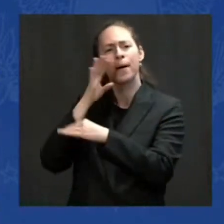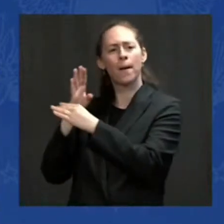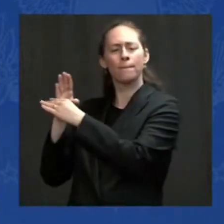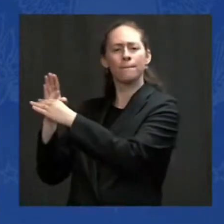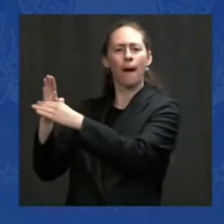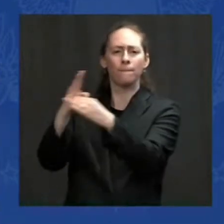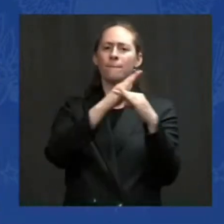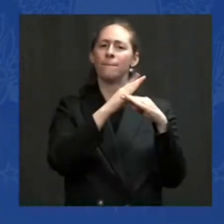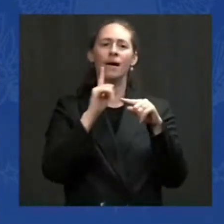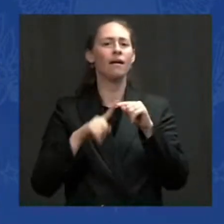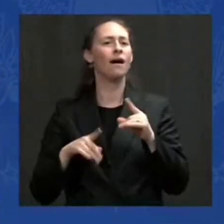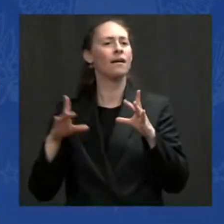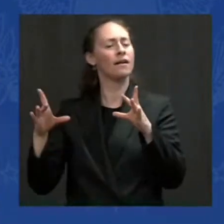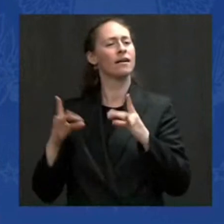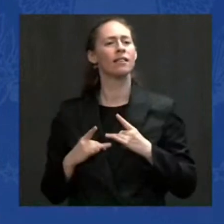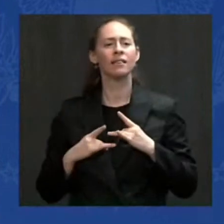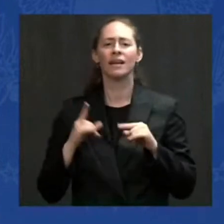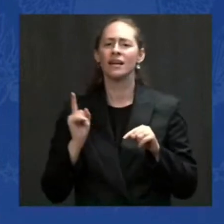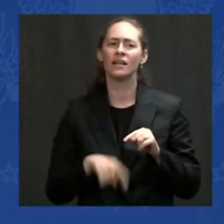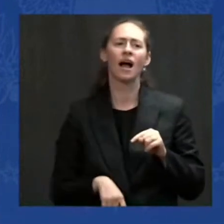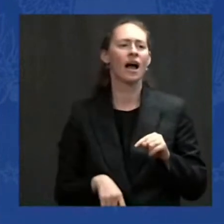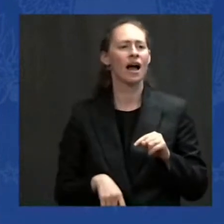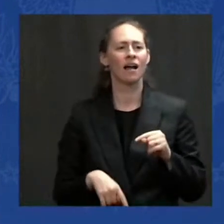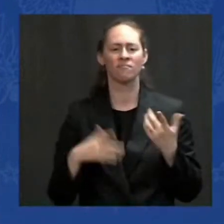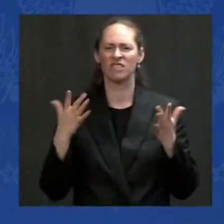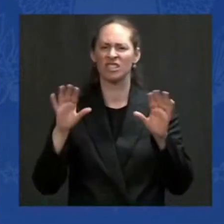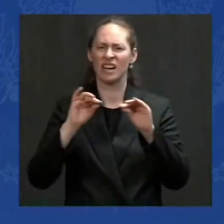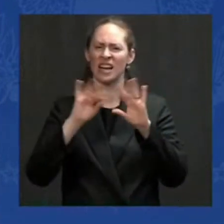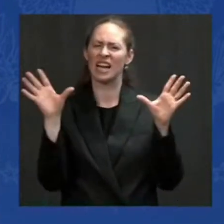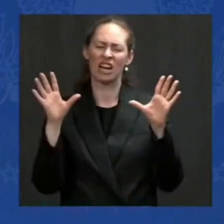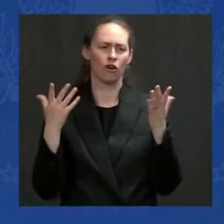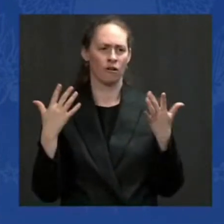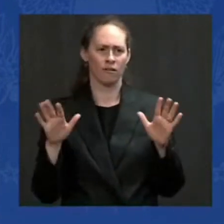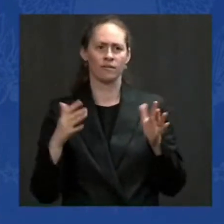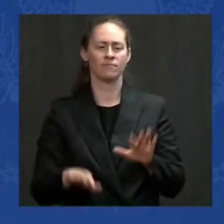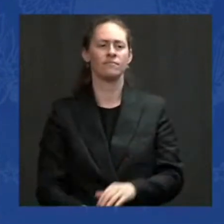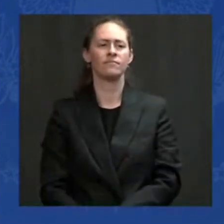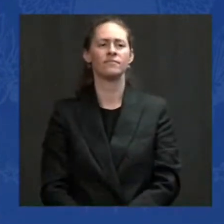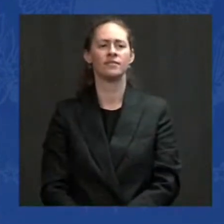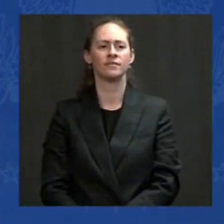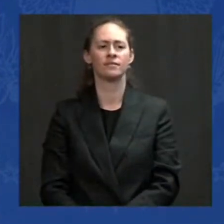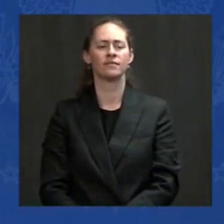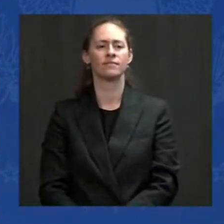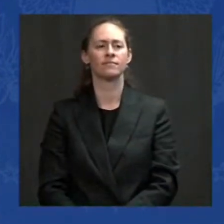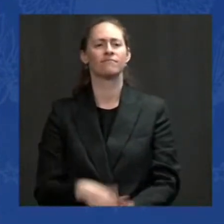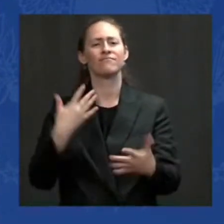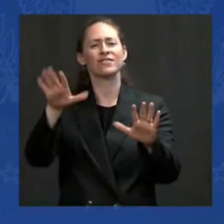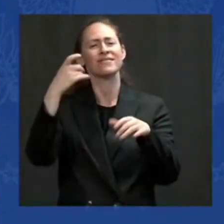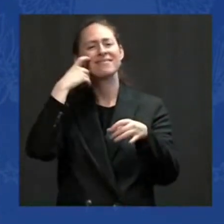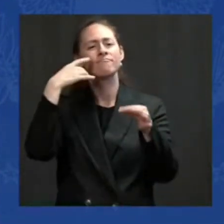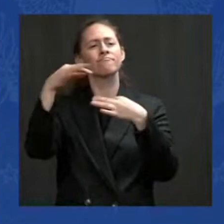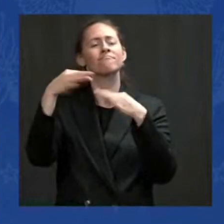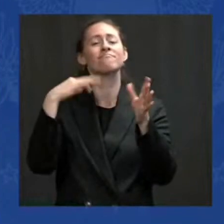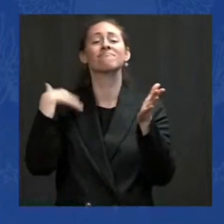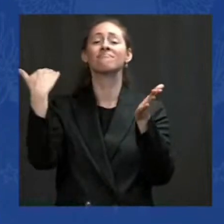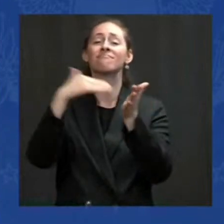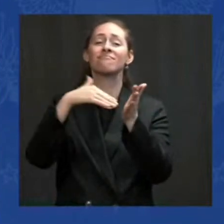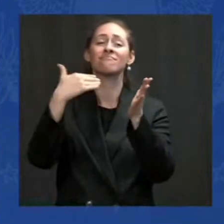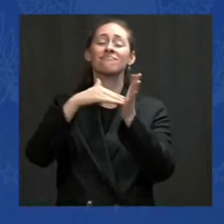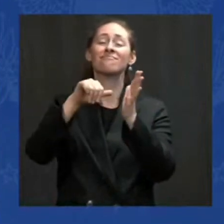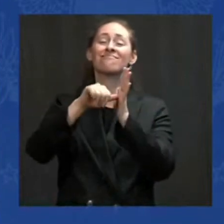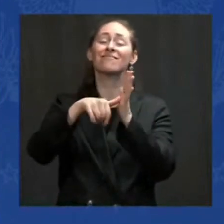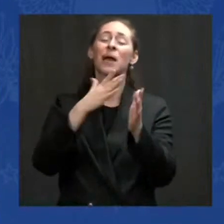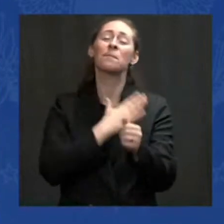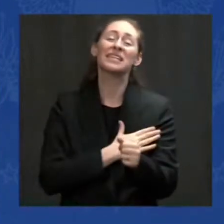conclusion one can reasonably come to from looking what I've told you over the last few minutes is, please get vaccinated. It